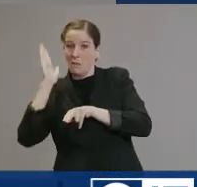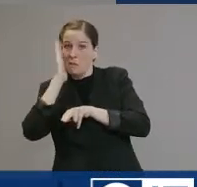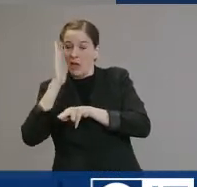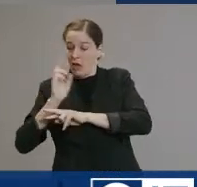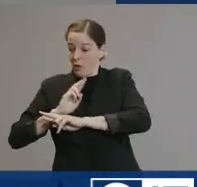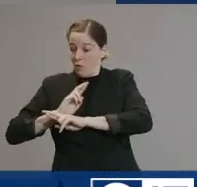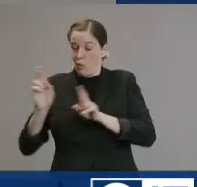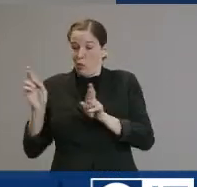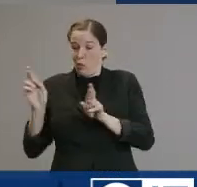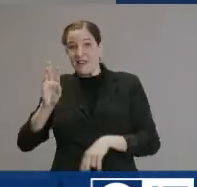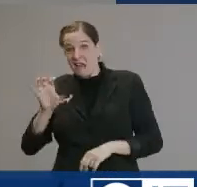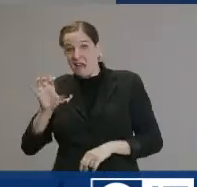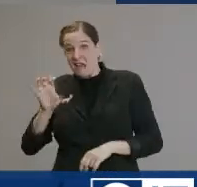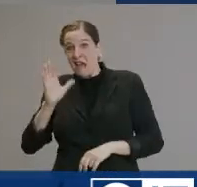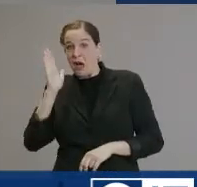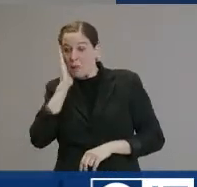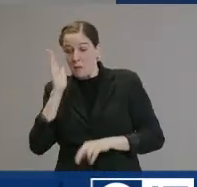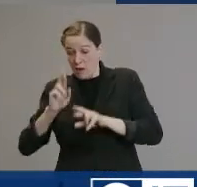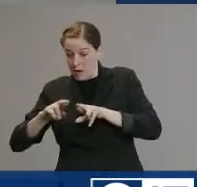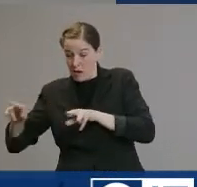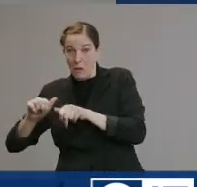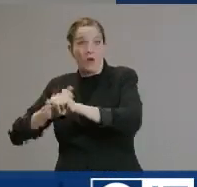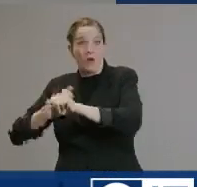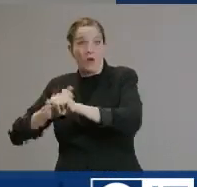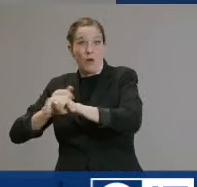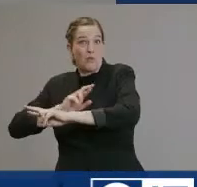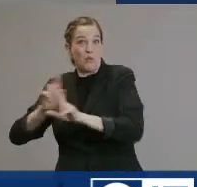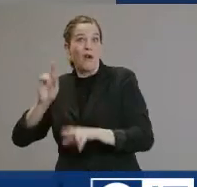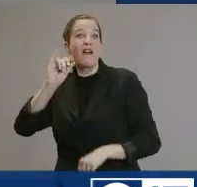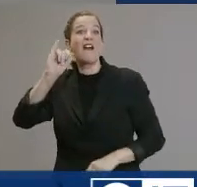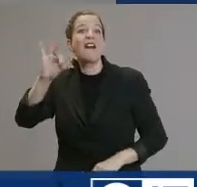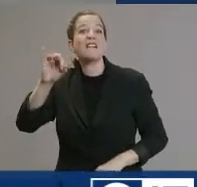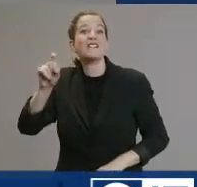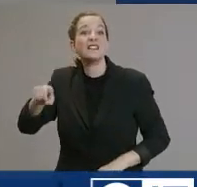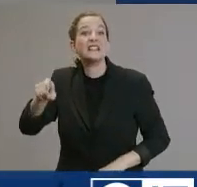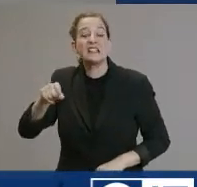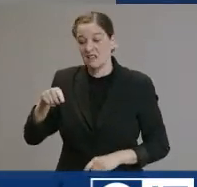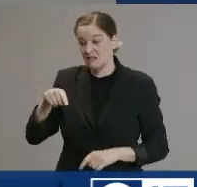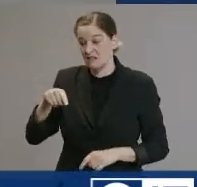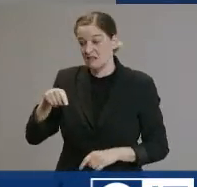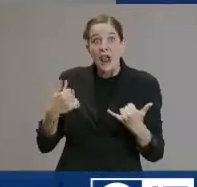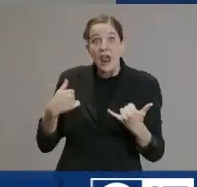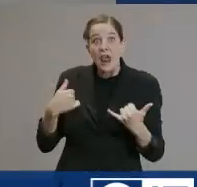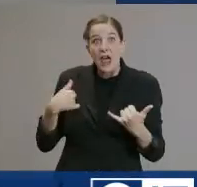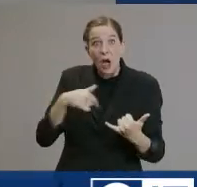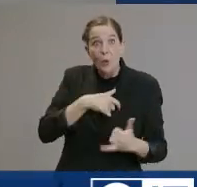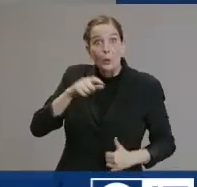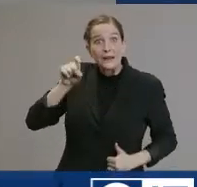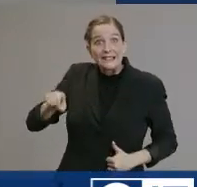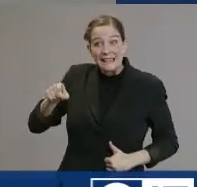as needed, and today they are not needed. Hospital beds,